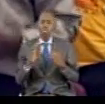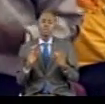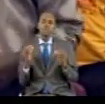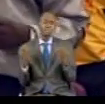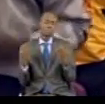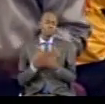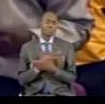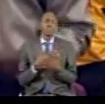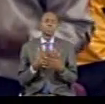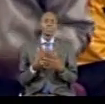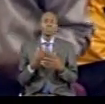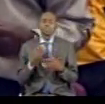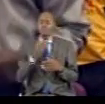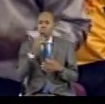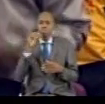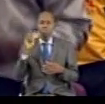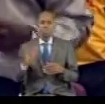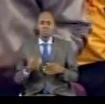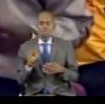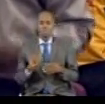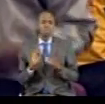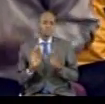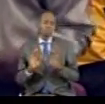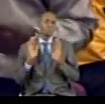Unnecessary fear.